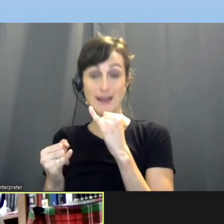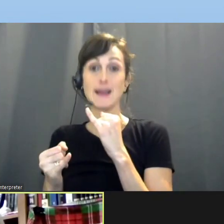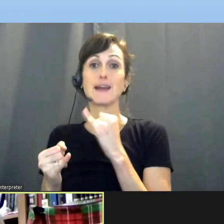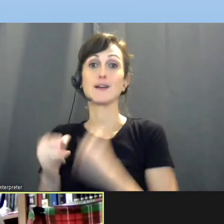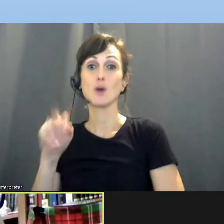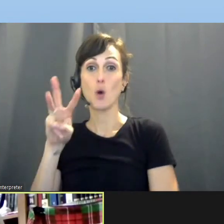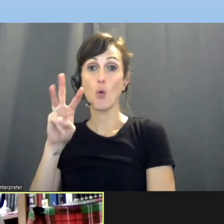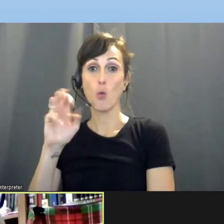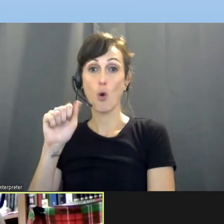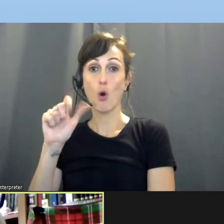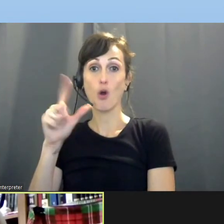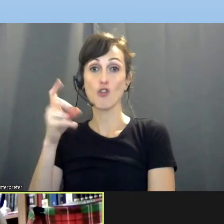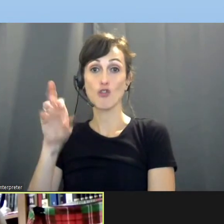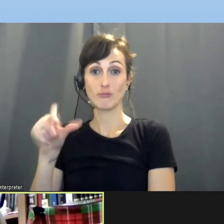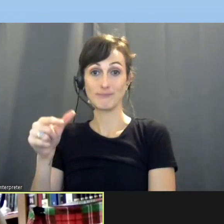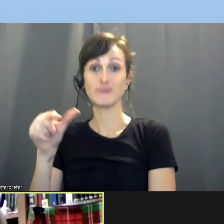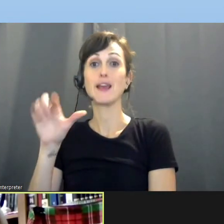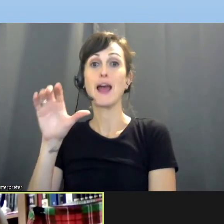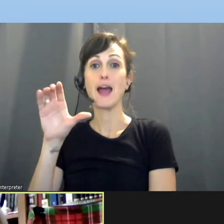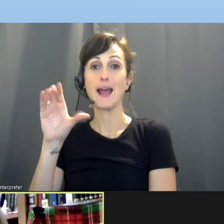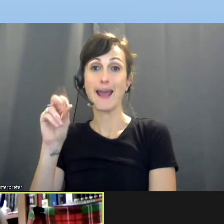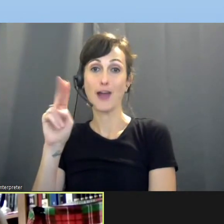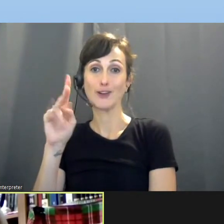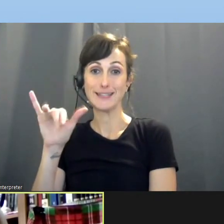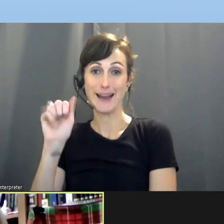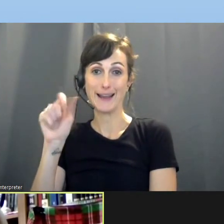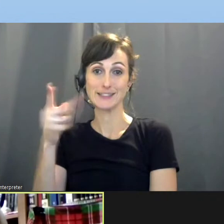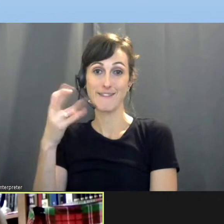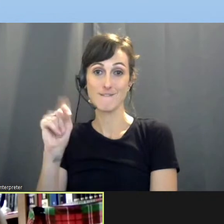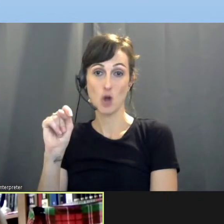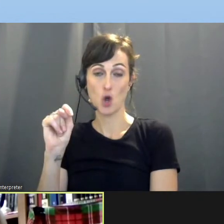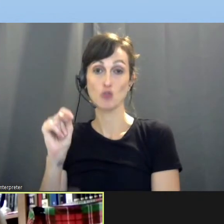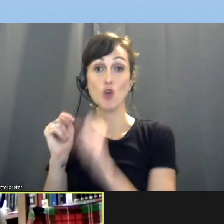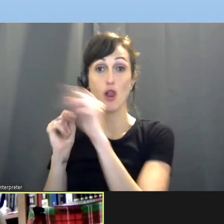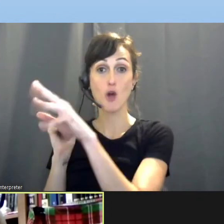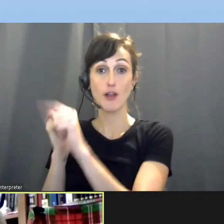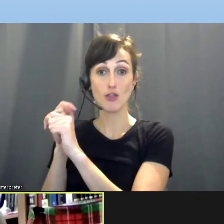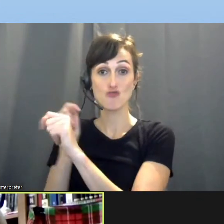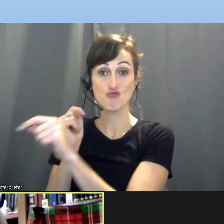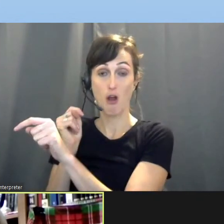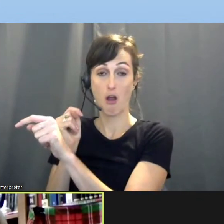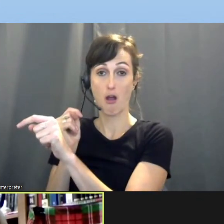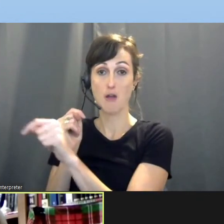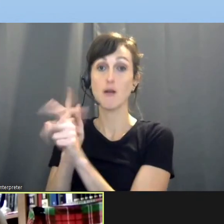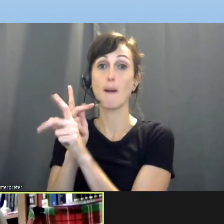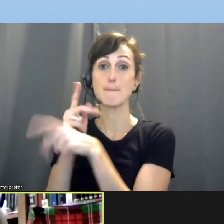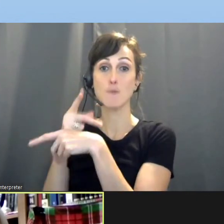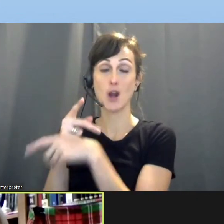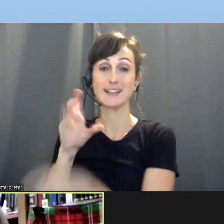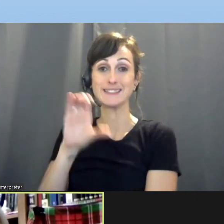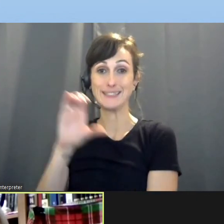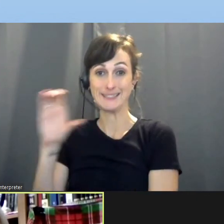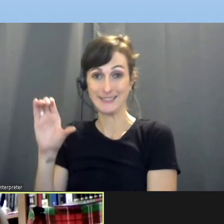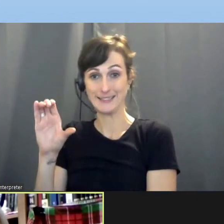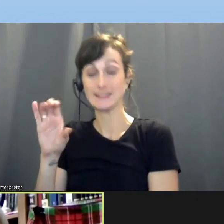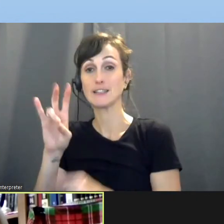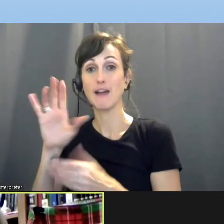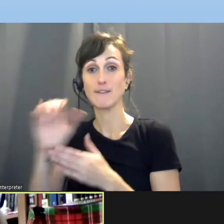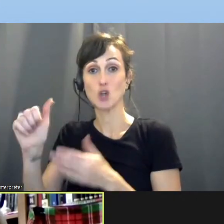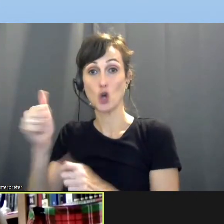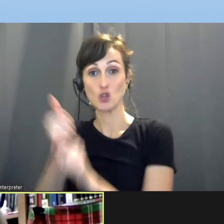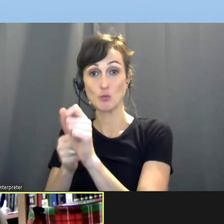Asphalt loaded in McLennan County trucks. They bid on product CC at $75 per ton, type D